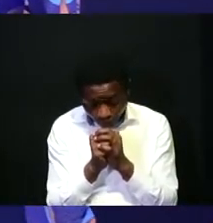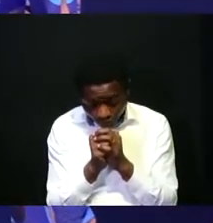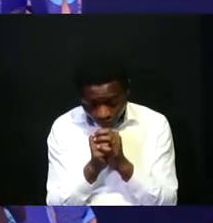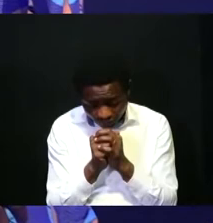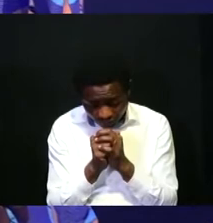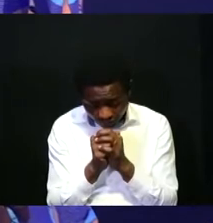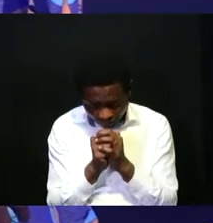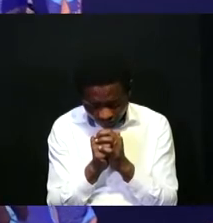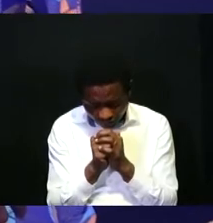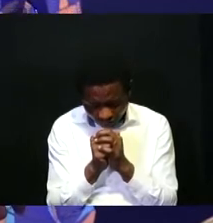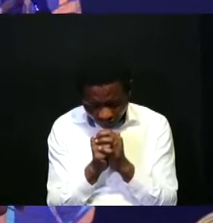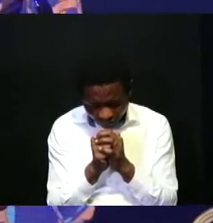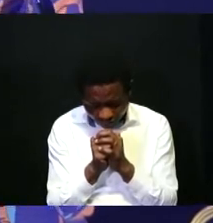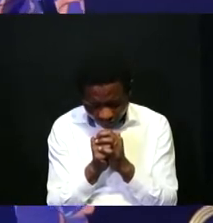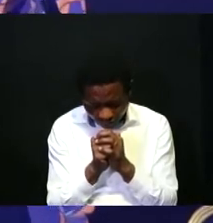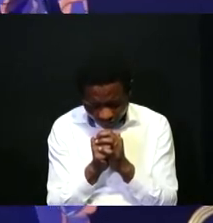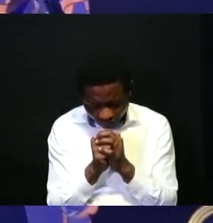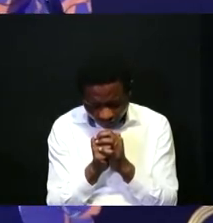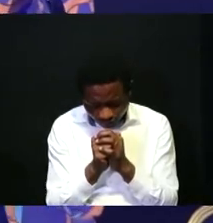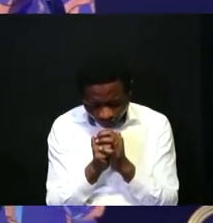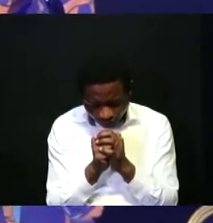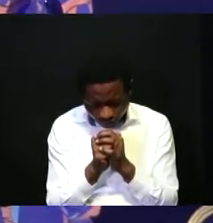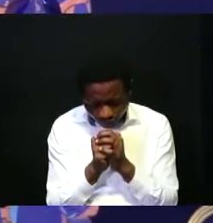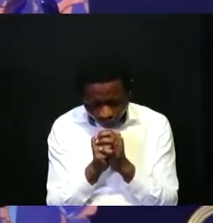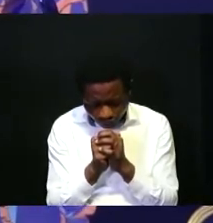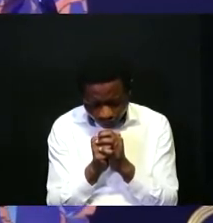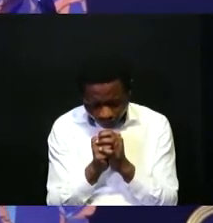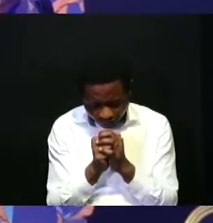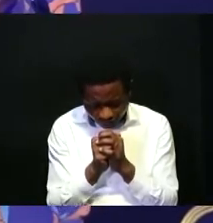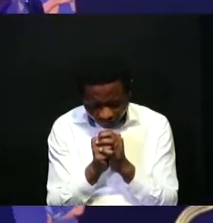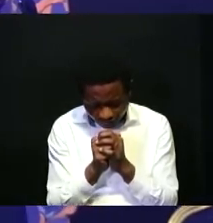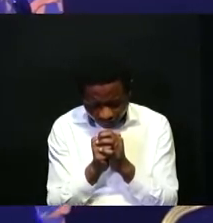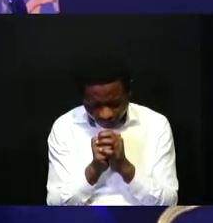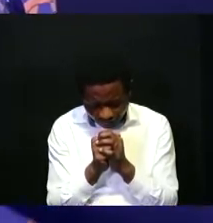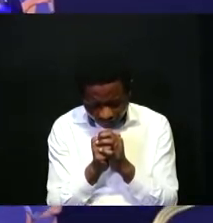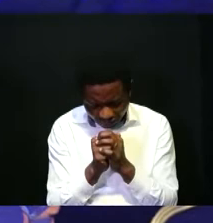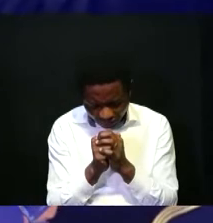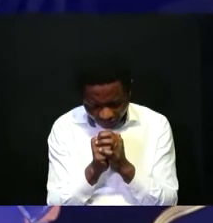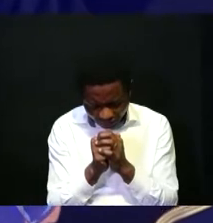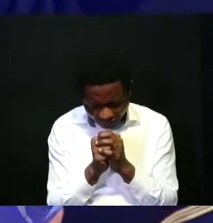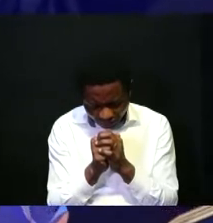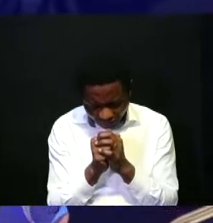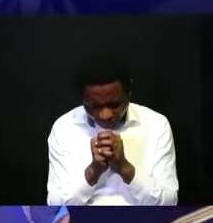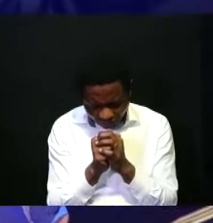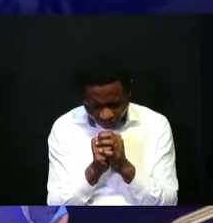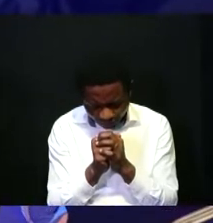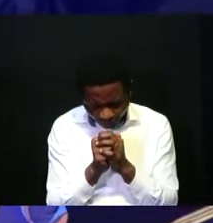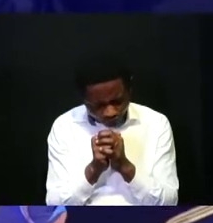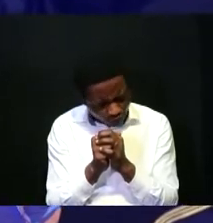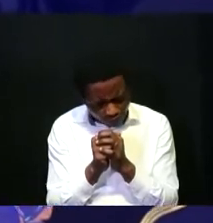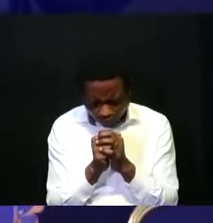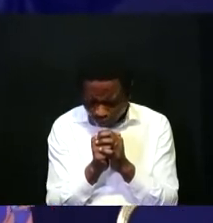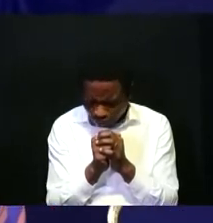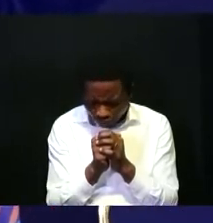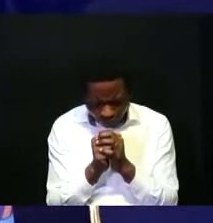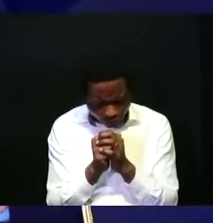are God. You alone are God. You alone are God. You alone are God. You alone are King, O God. Your name is great